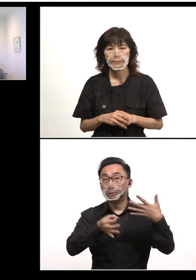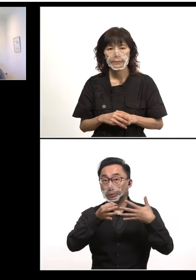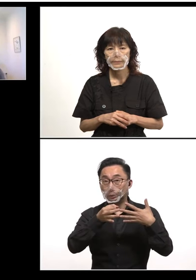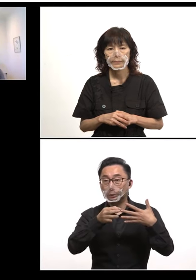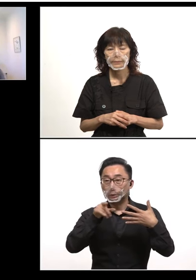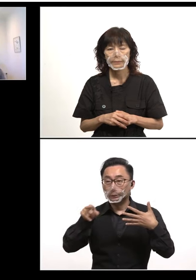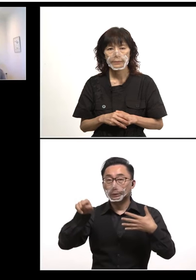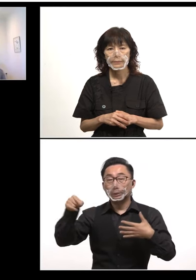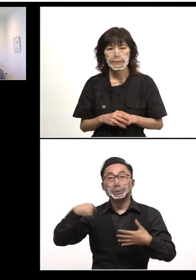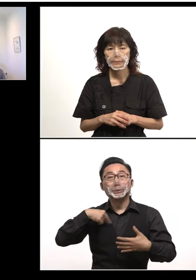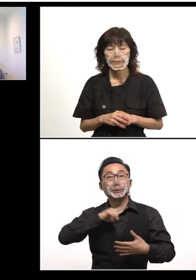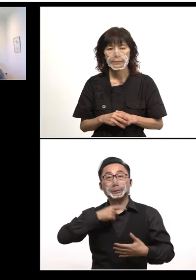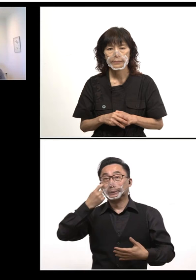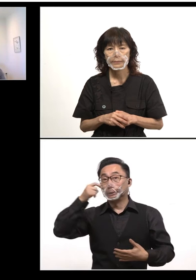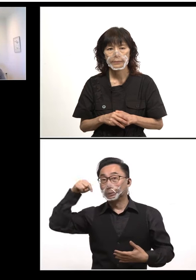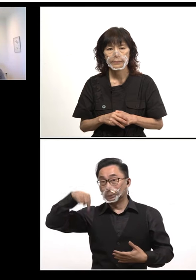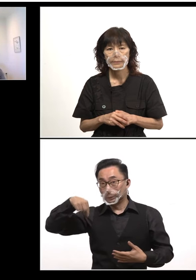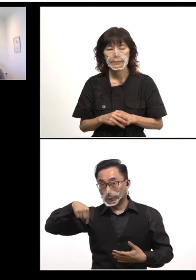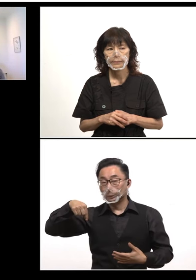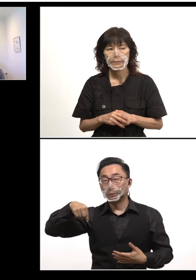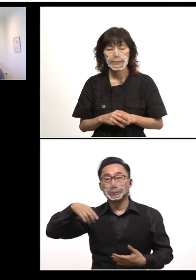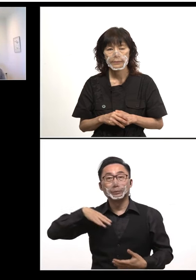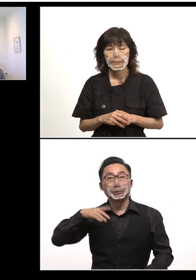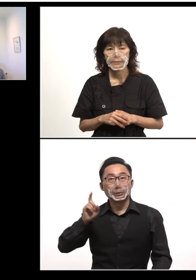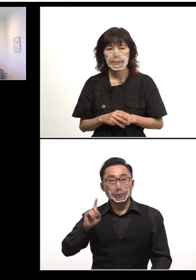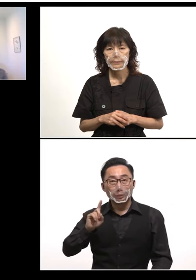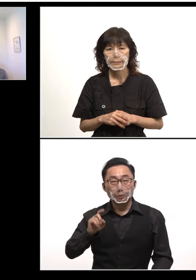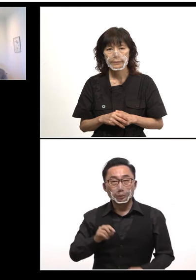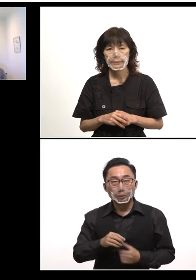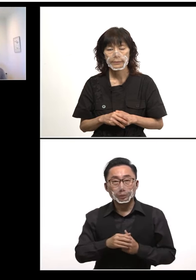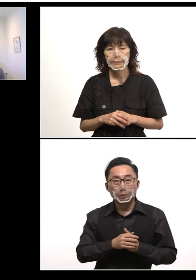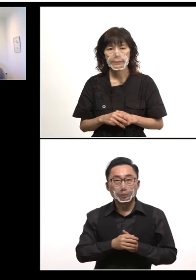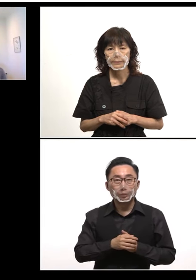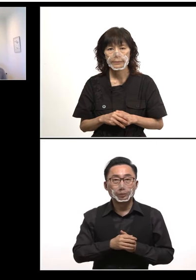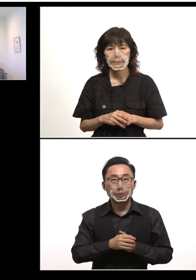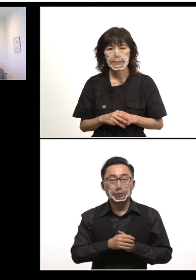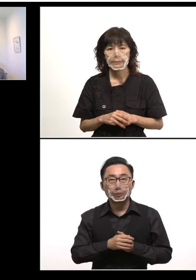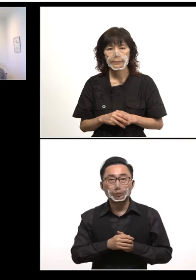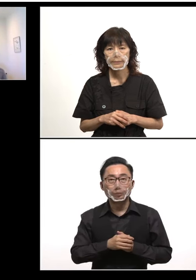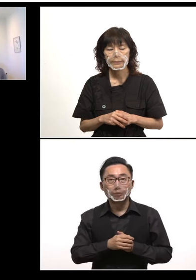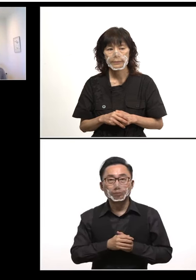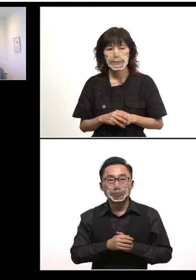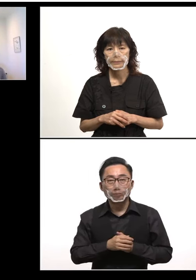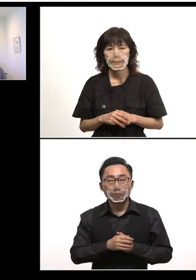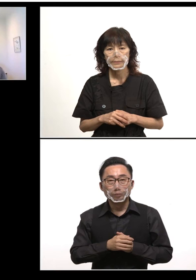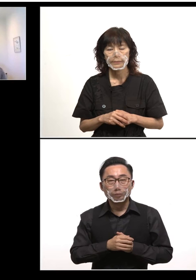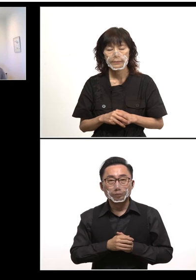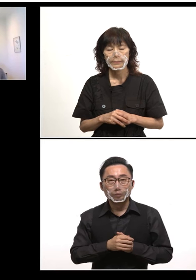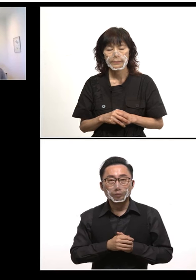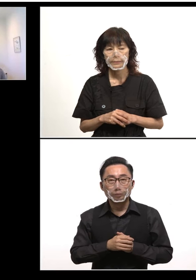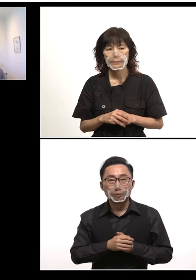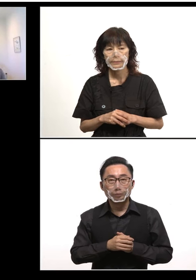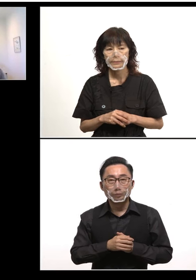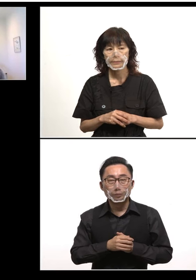see threats to access and a kind of progressive movement. So for example, in the UK,